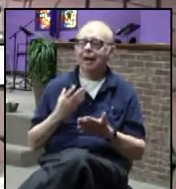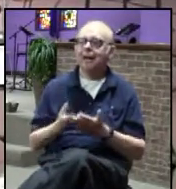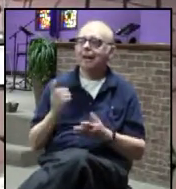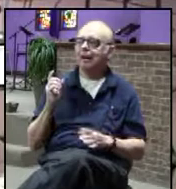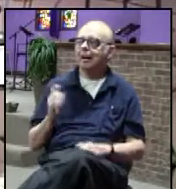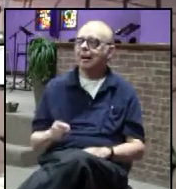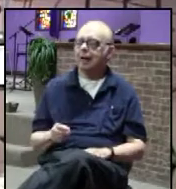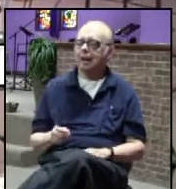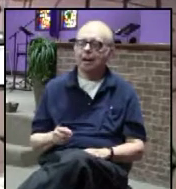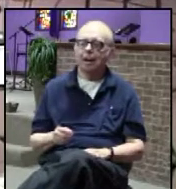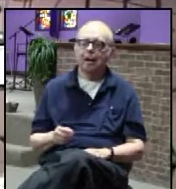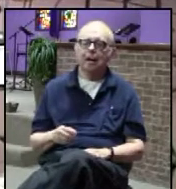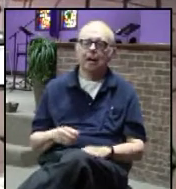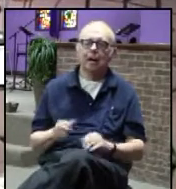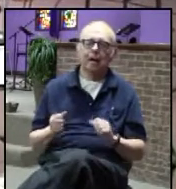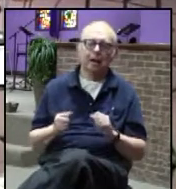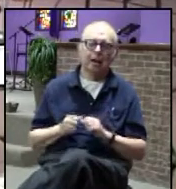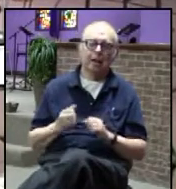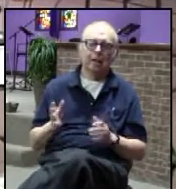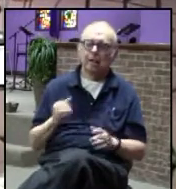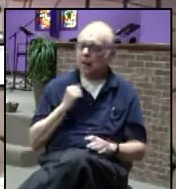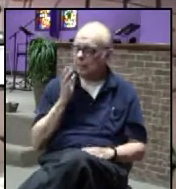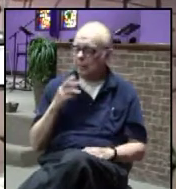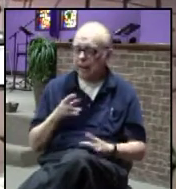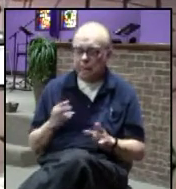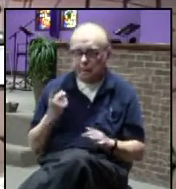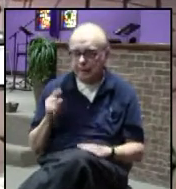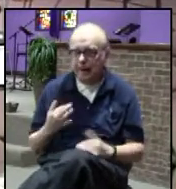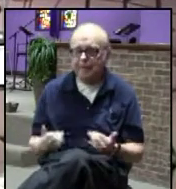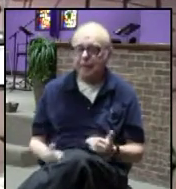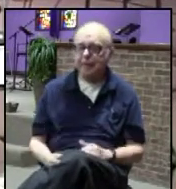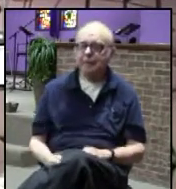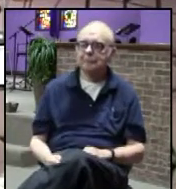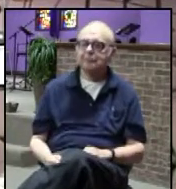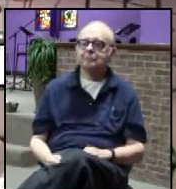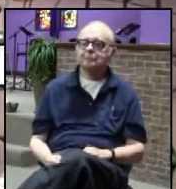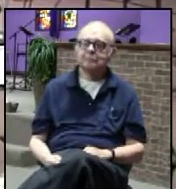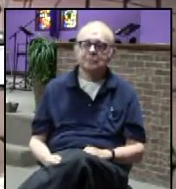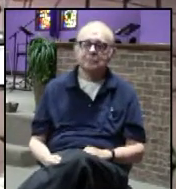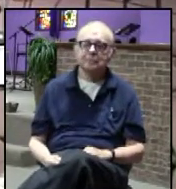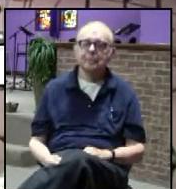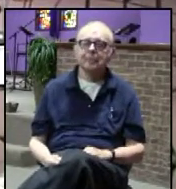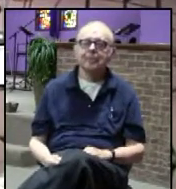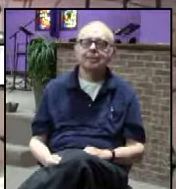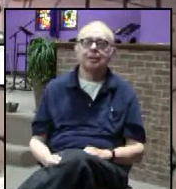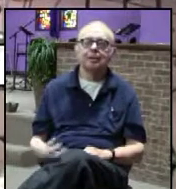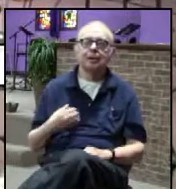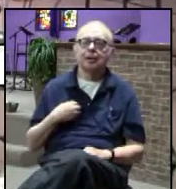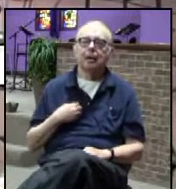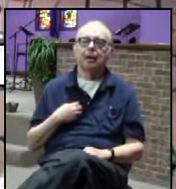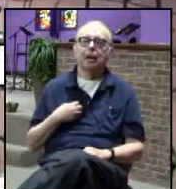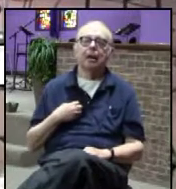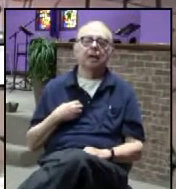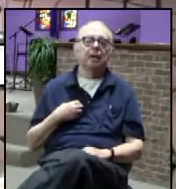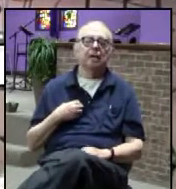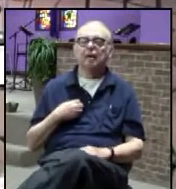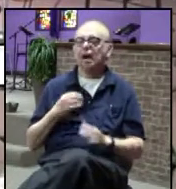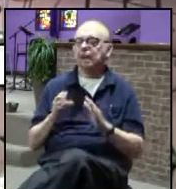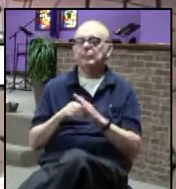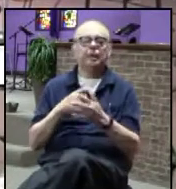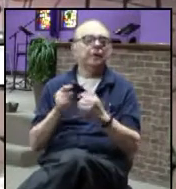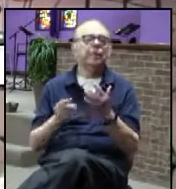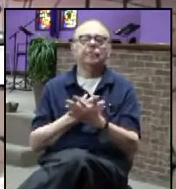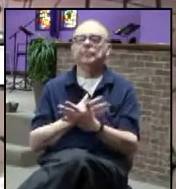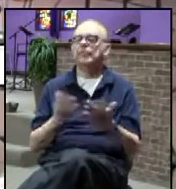needed space for, that I don't have room for." I've got pens, I've got pencils, I've got